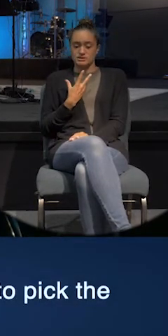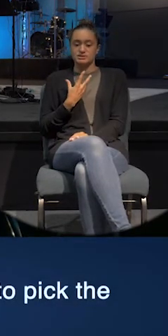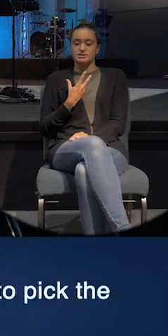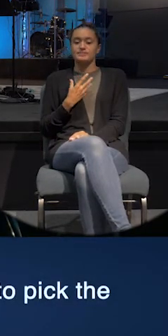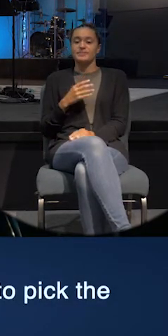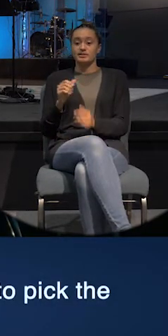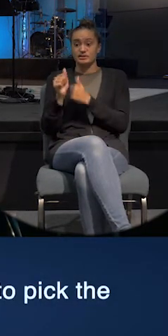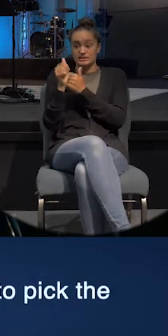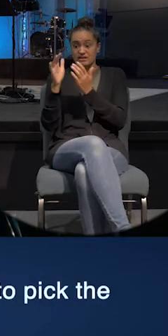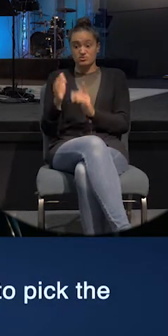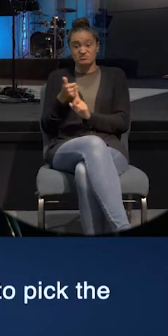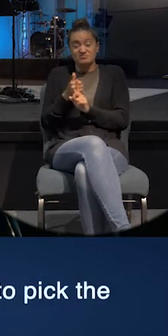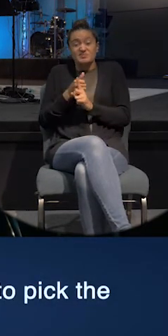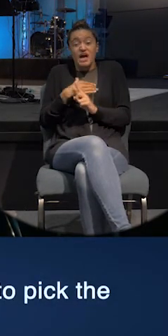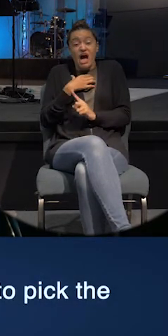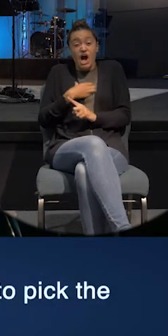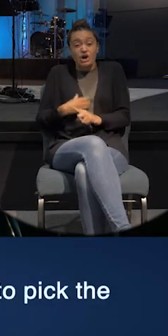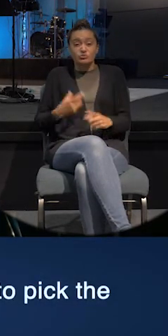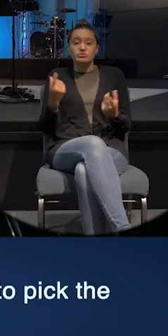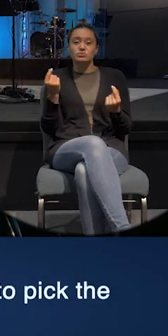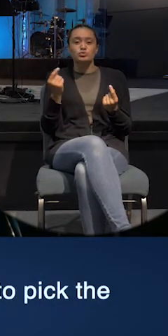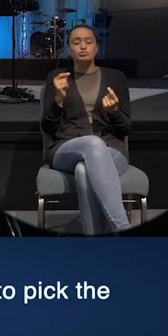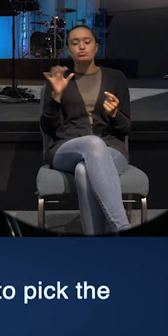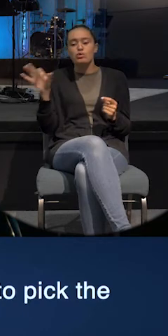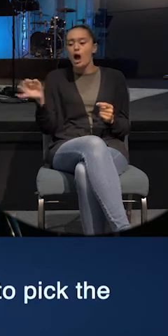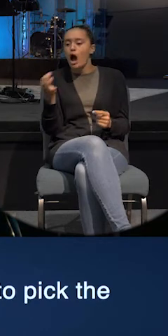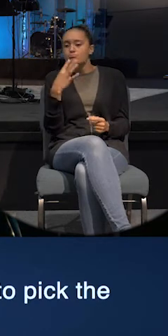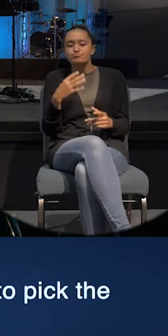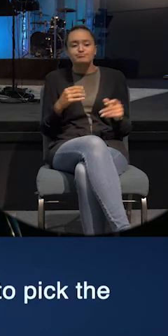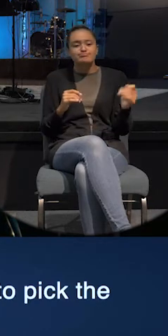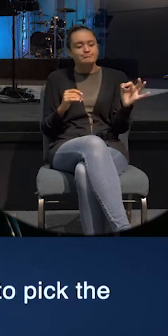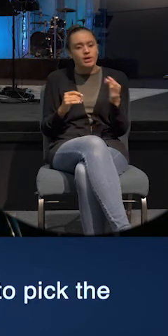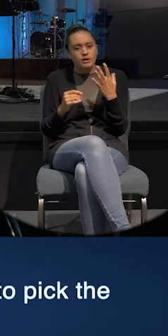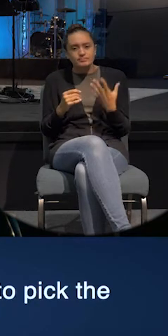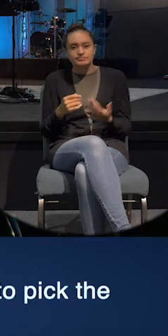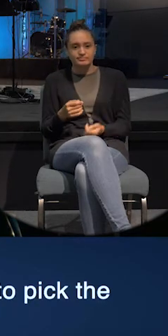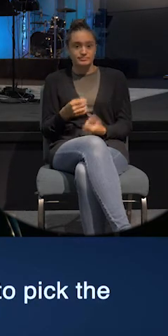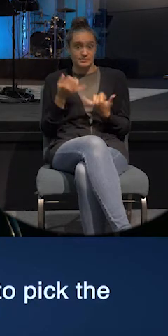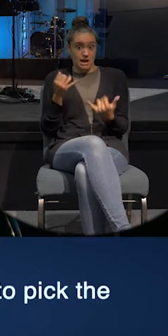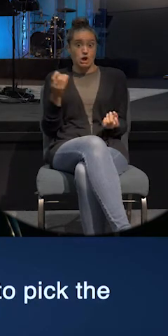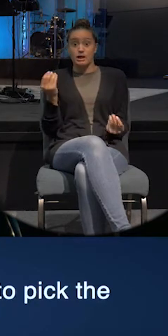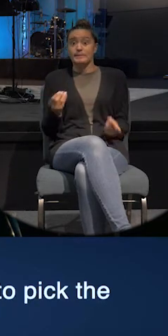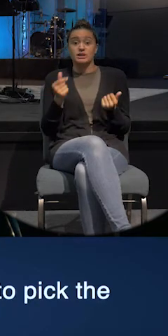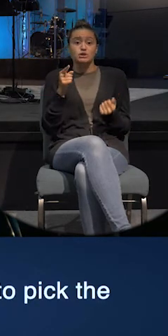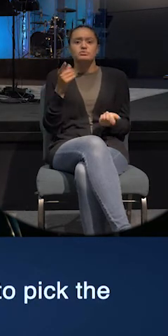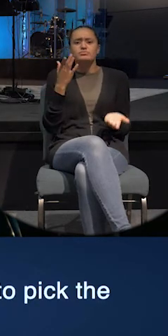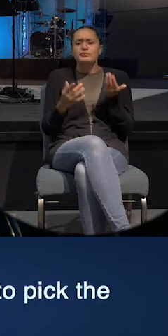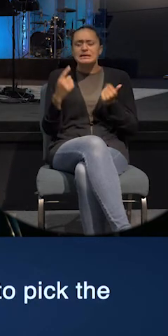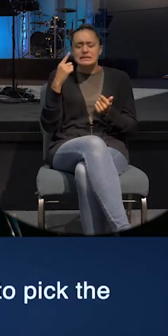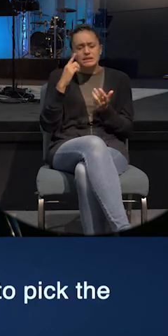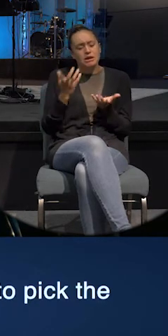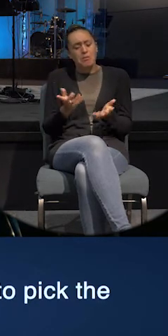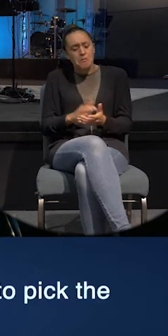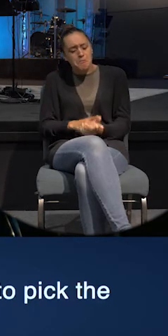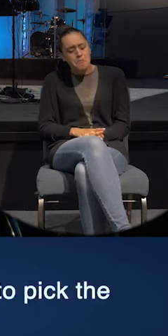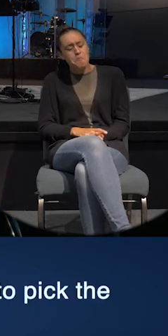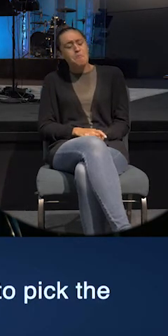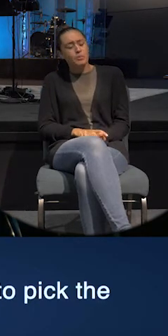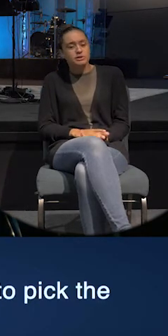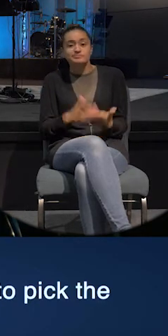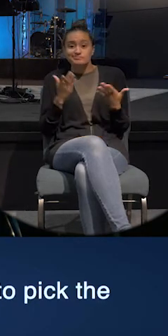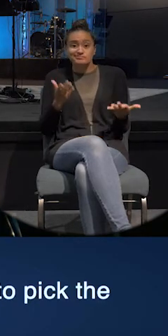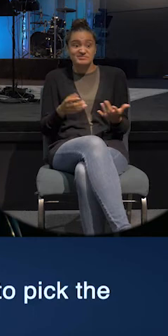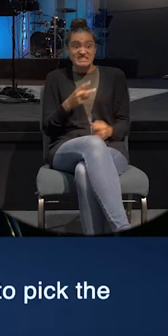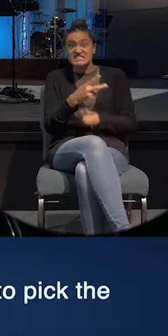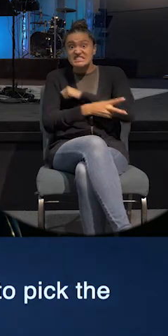hungry, so they began to pick the grain. Now, immediately, you might be thinking, well,